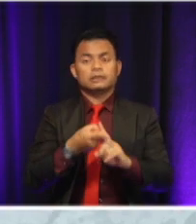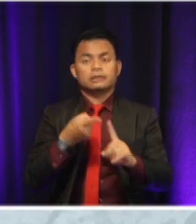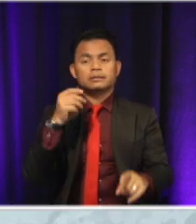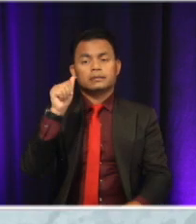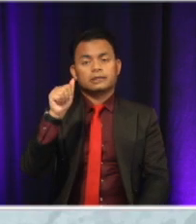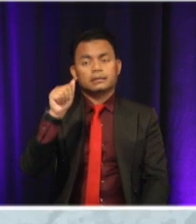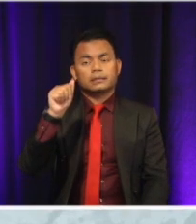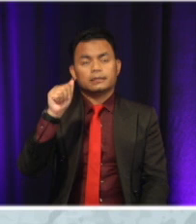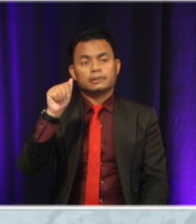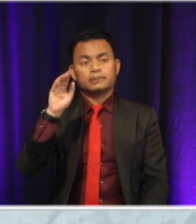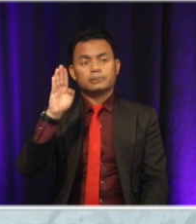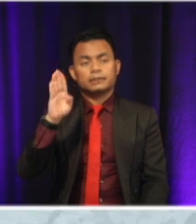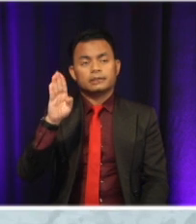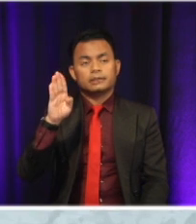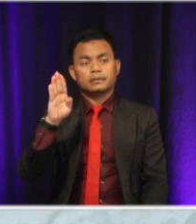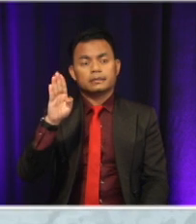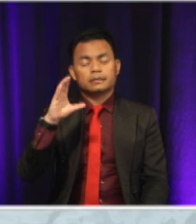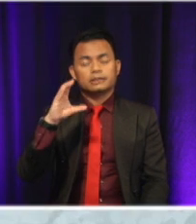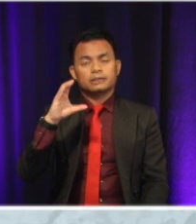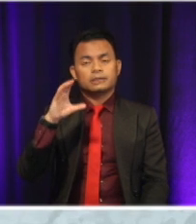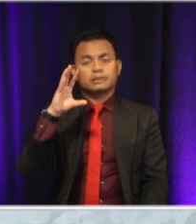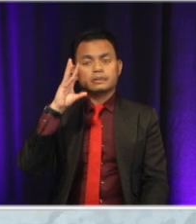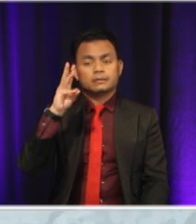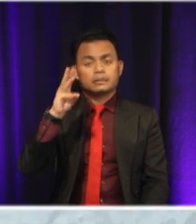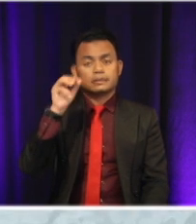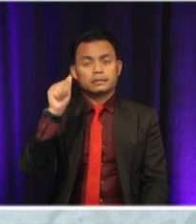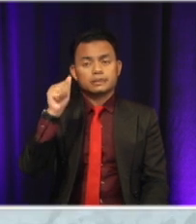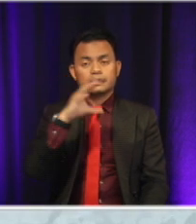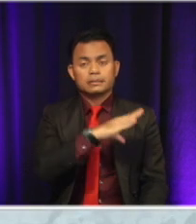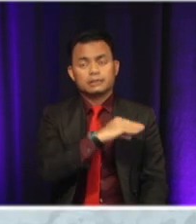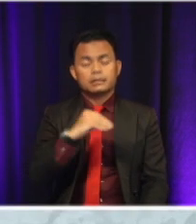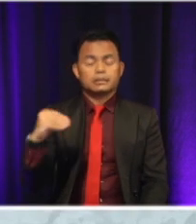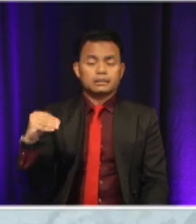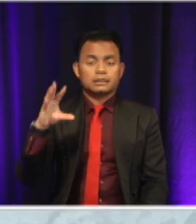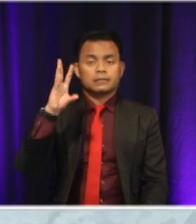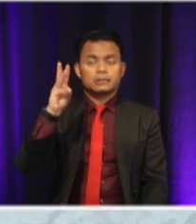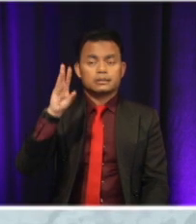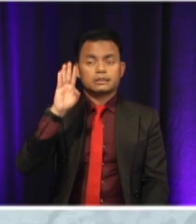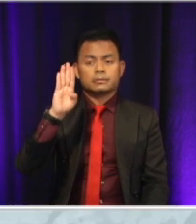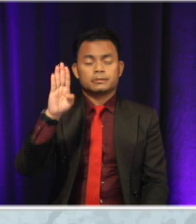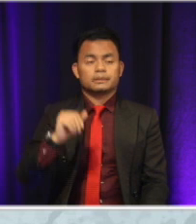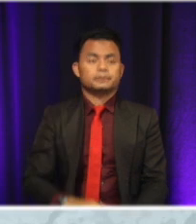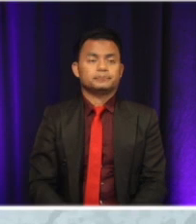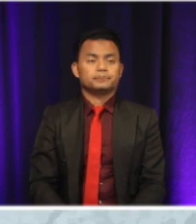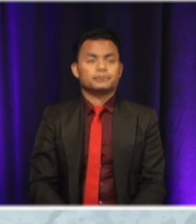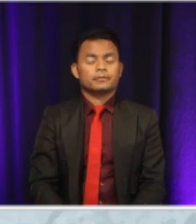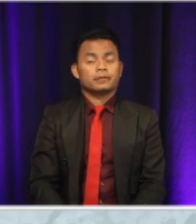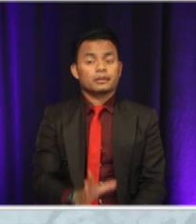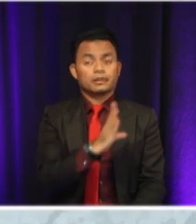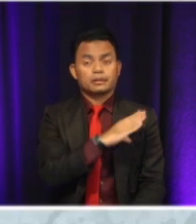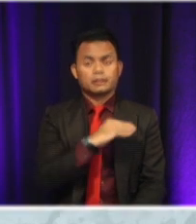Algernon, 6A and 6B coming from The Merchant of Venice,